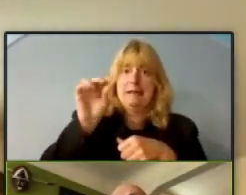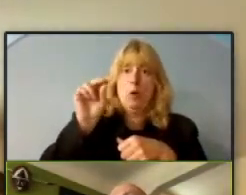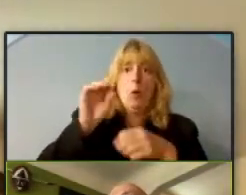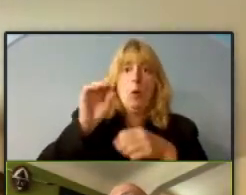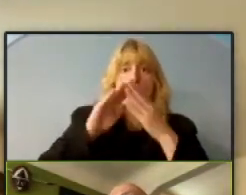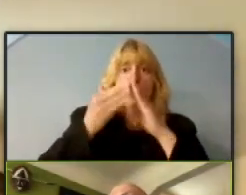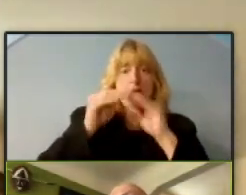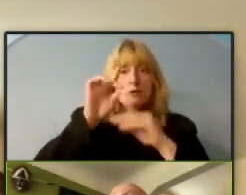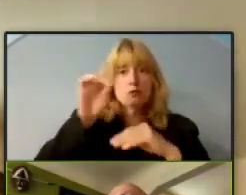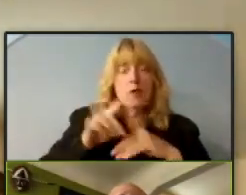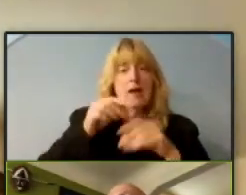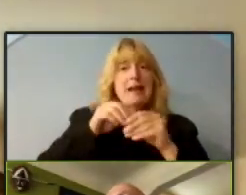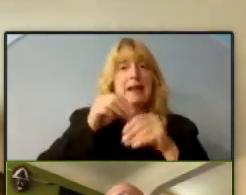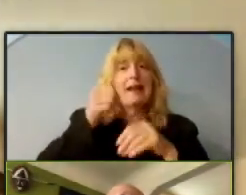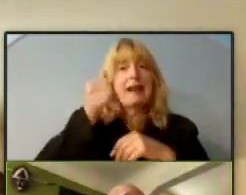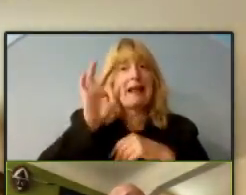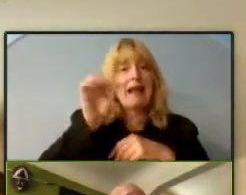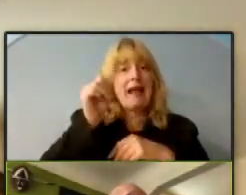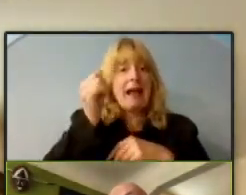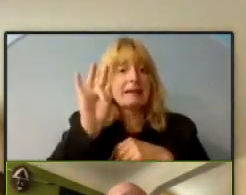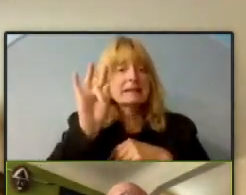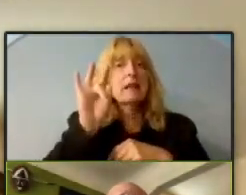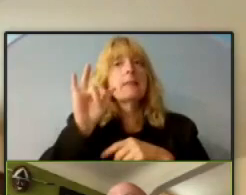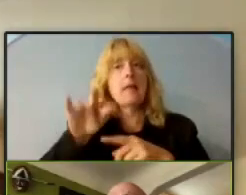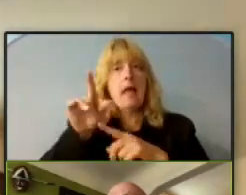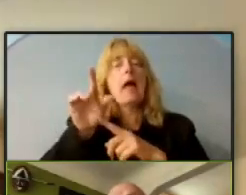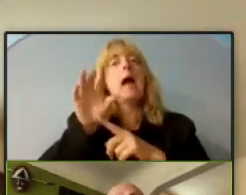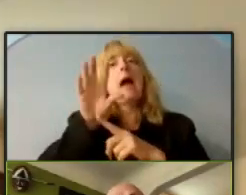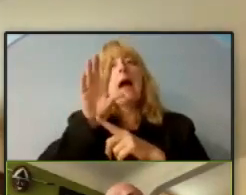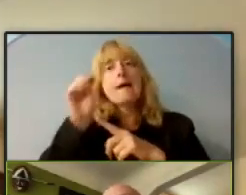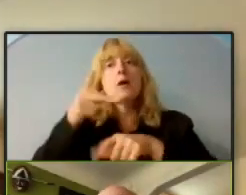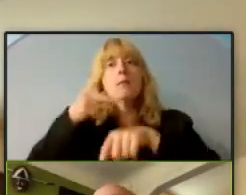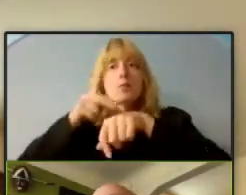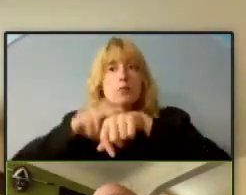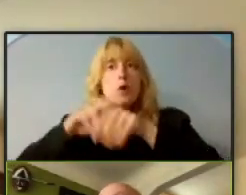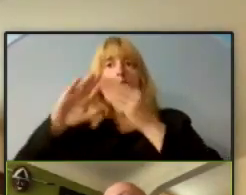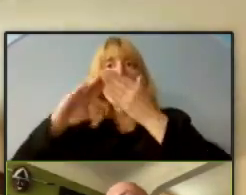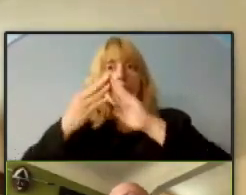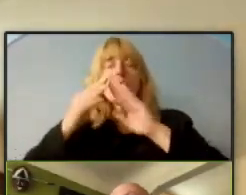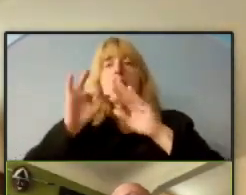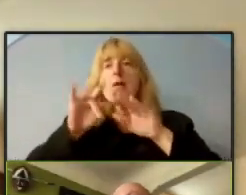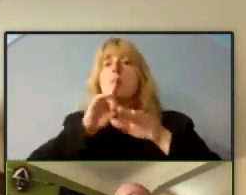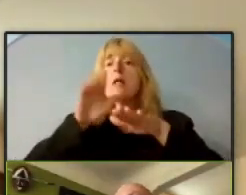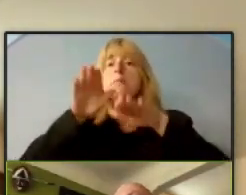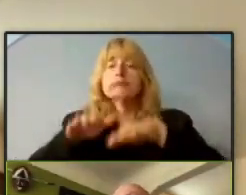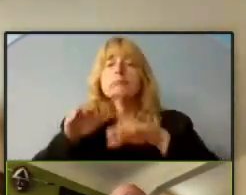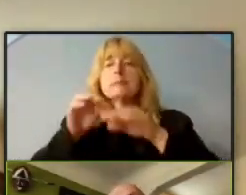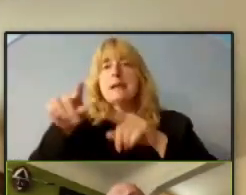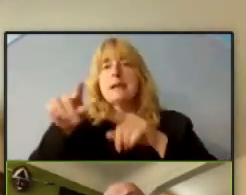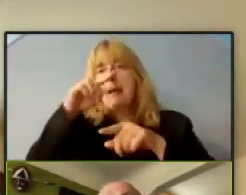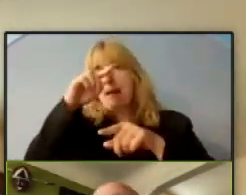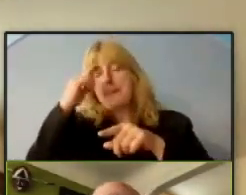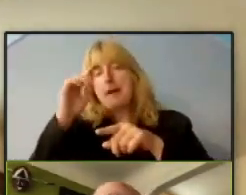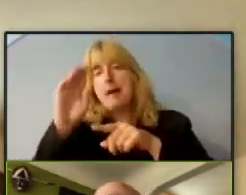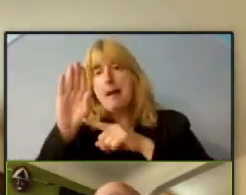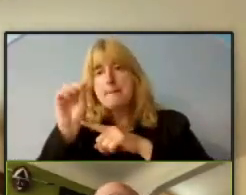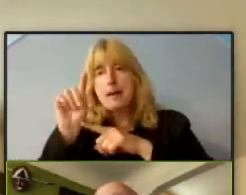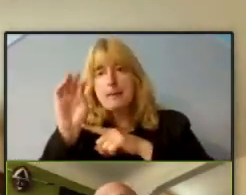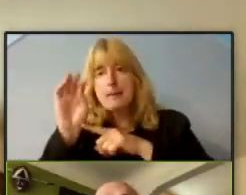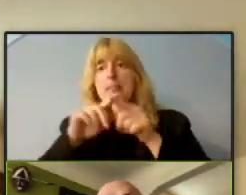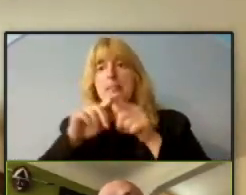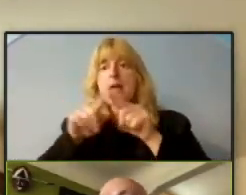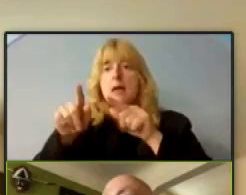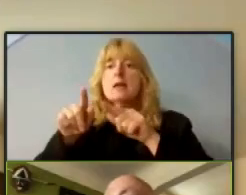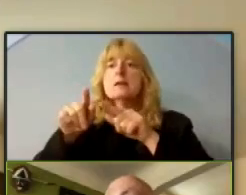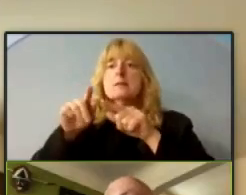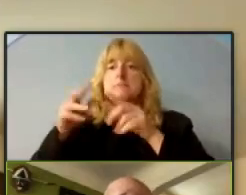an Afro-Puerto Rican community which originally settled in Black Bottom and eventually integrated into Detroit's own